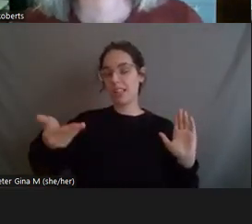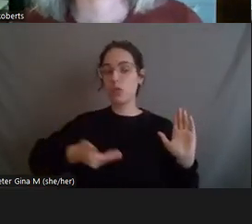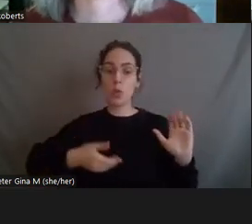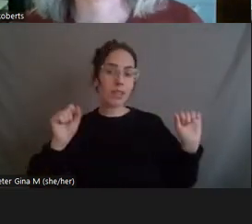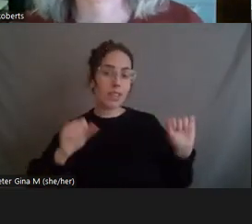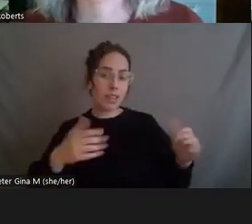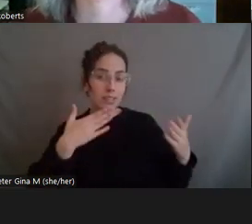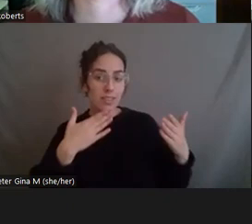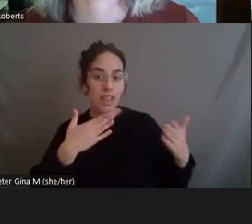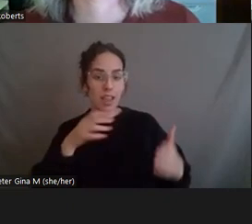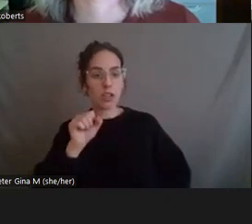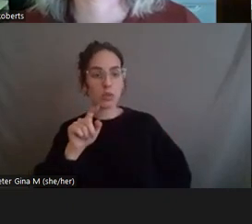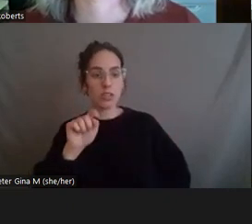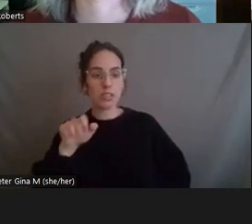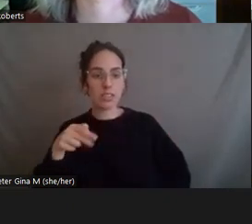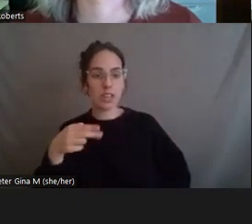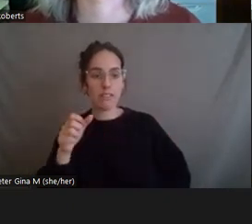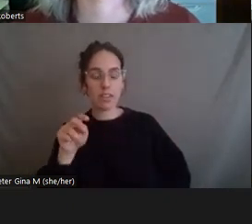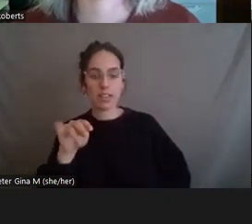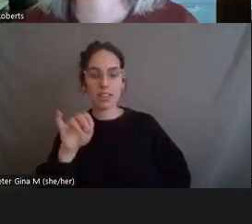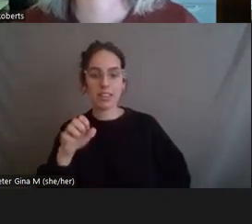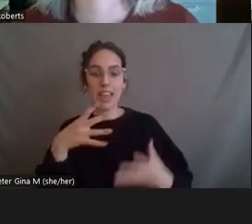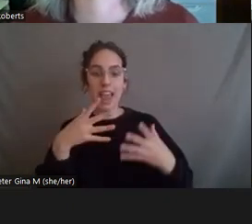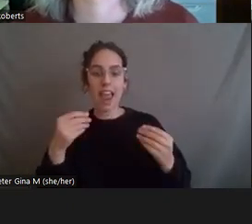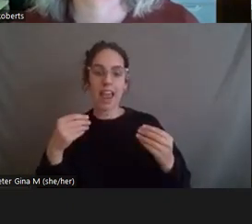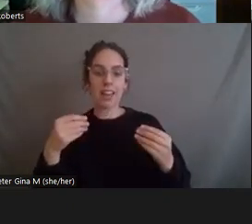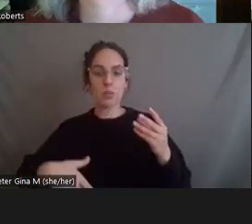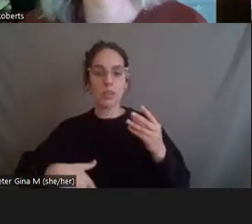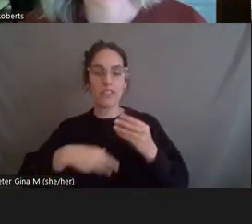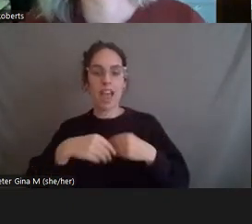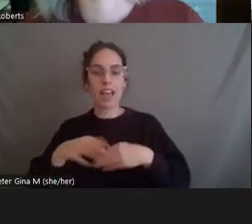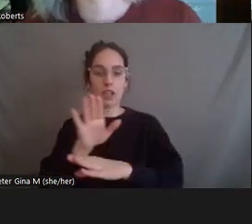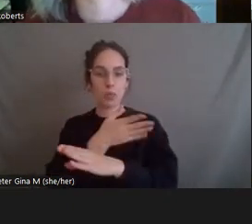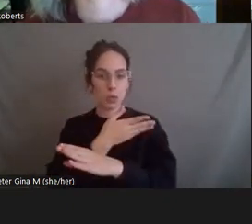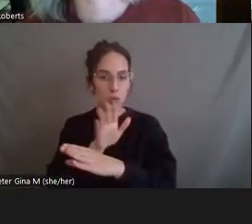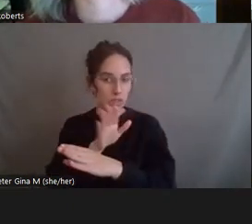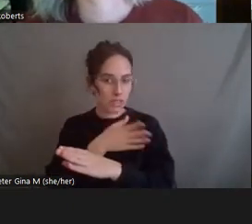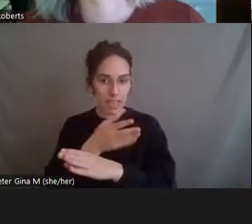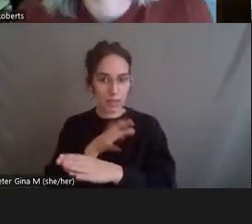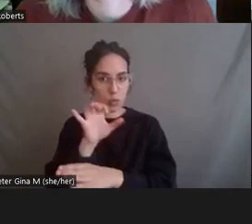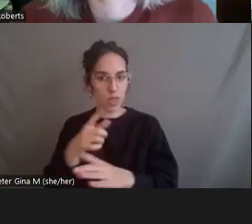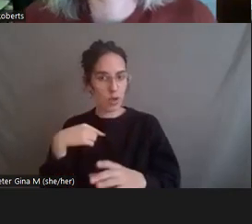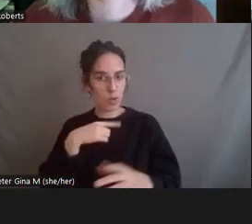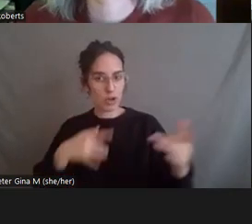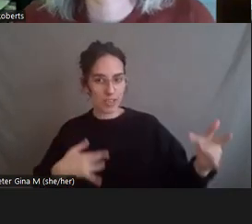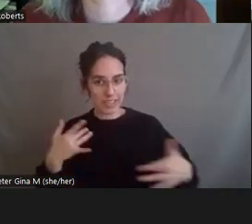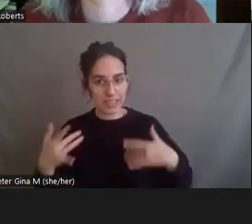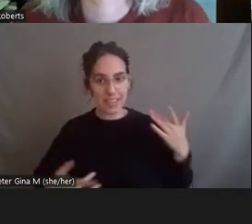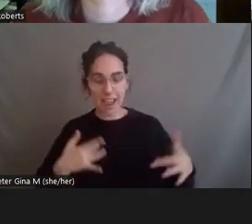yes, the music is an additive layer, and that's something that we're really excited about, kind of breaking